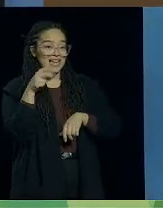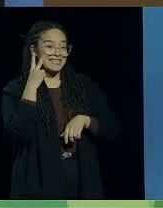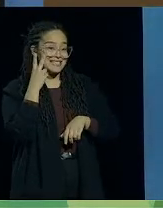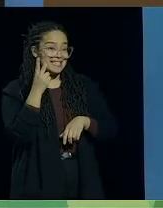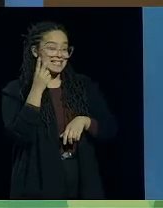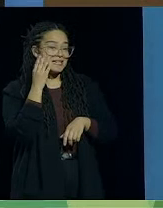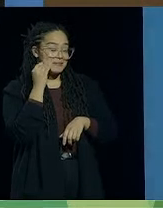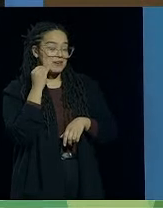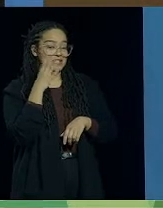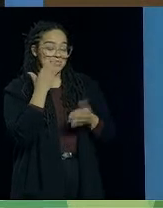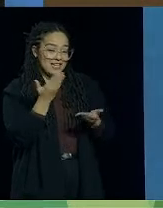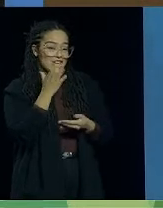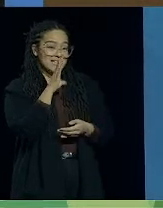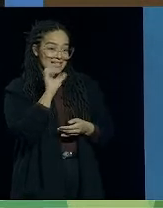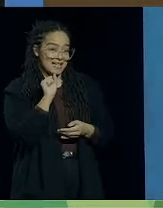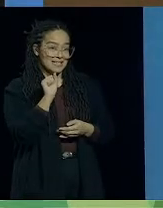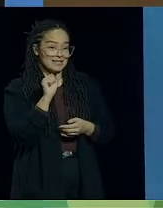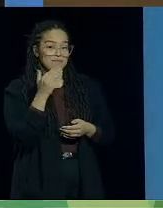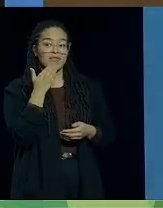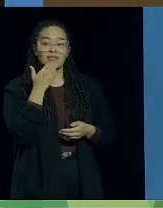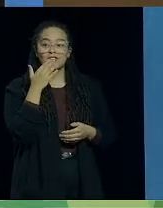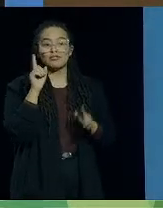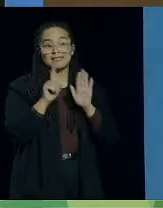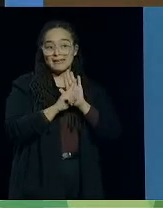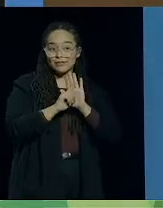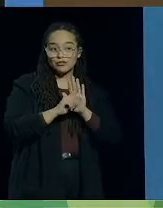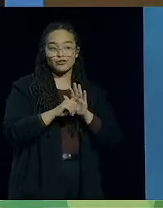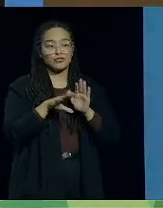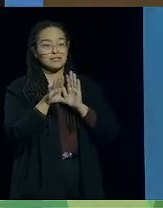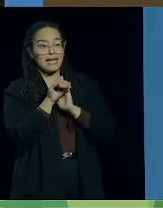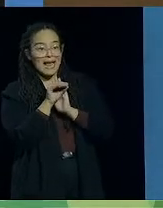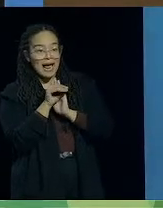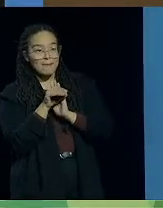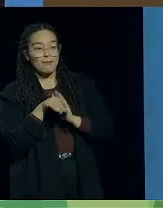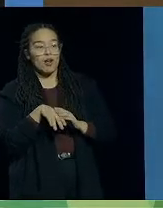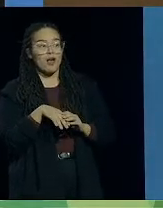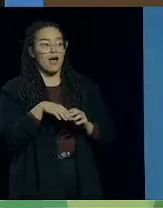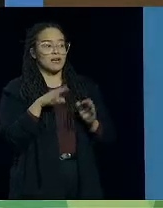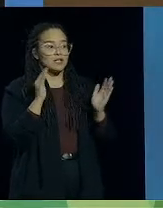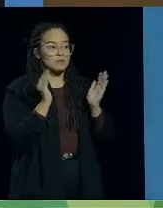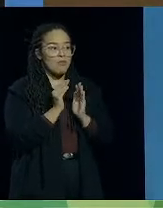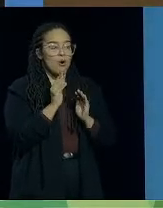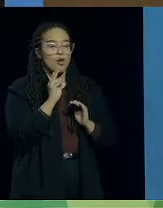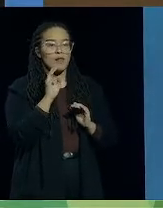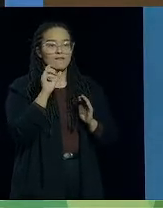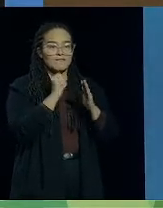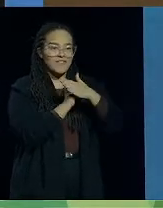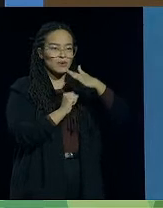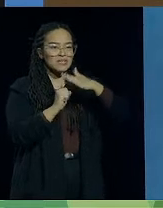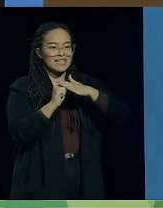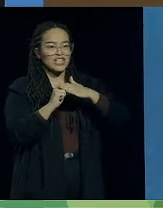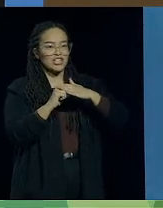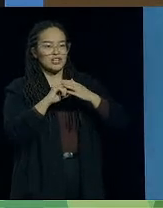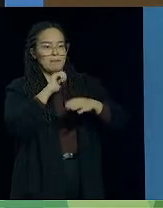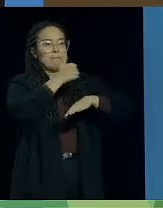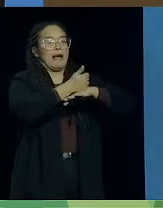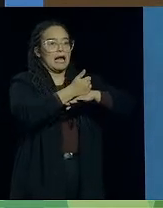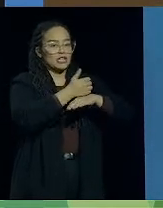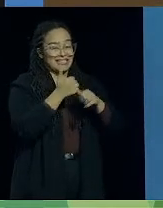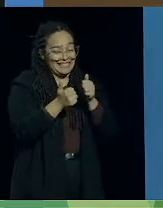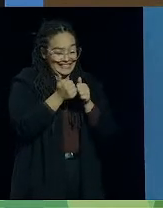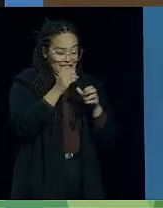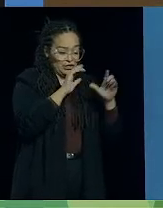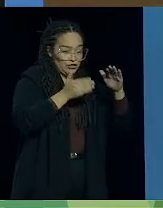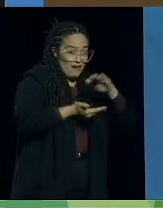at CES. Thanks to sensors, a camera, and a mini foundation model installed in each appliance, this oven learns